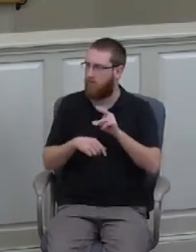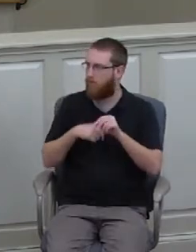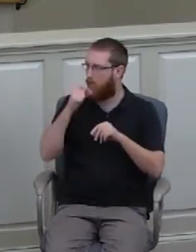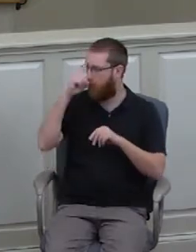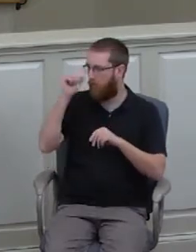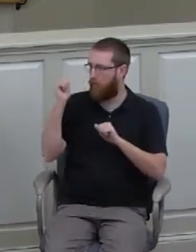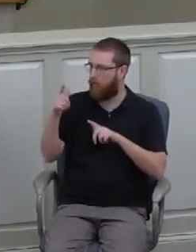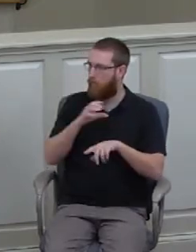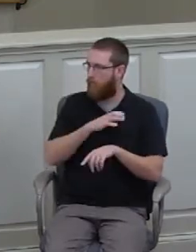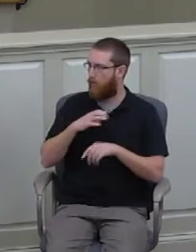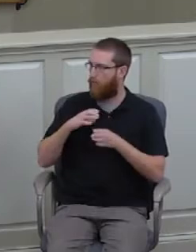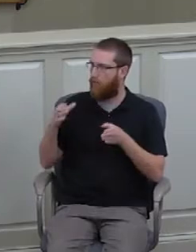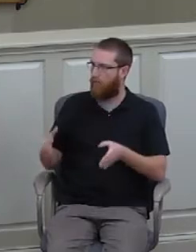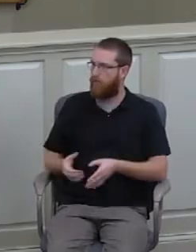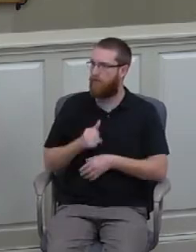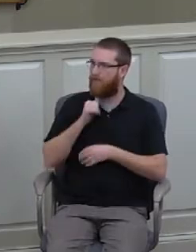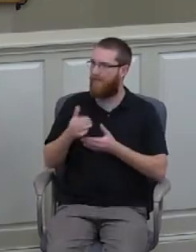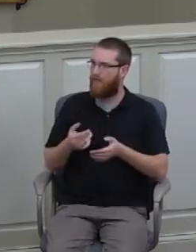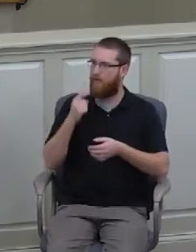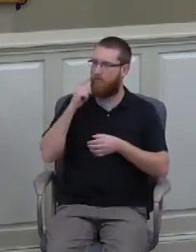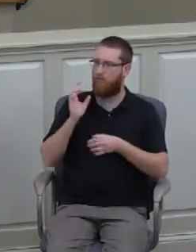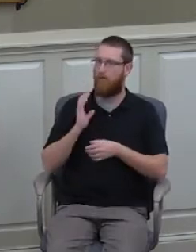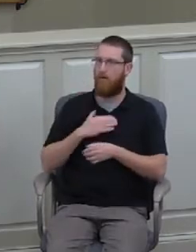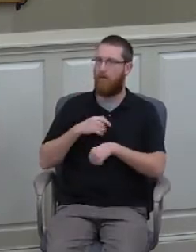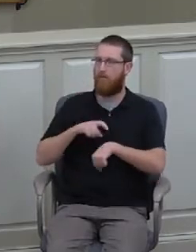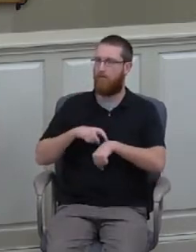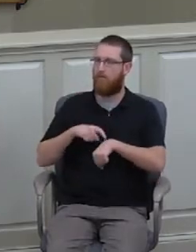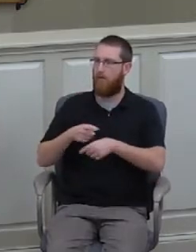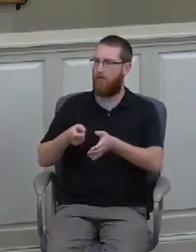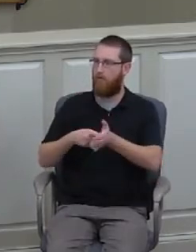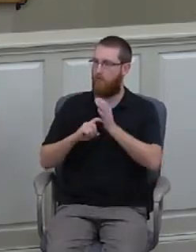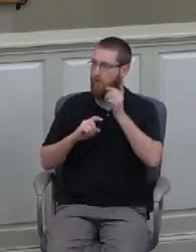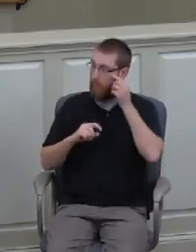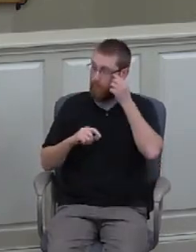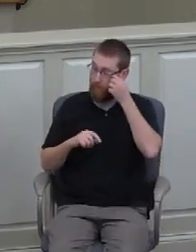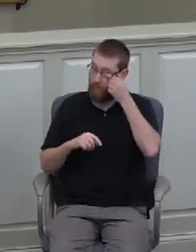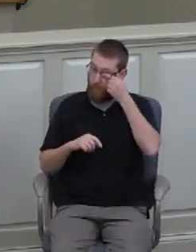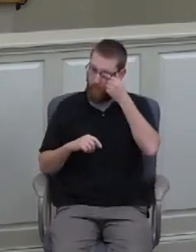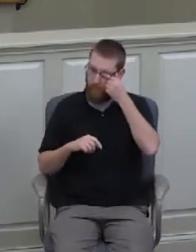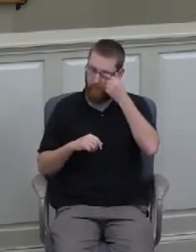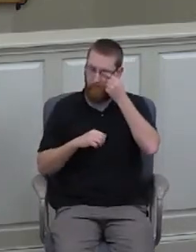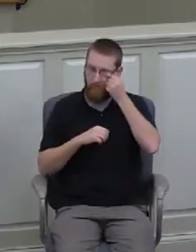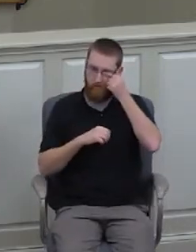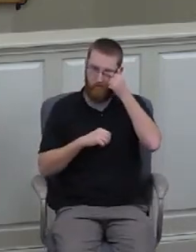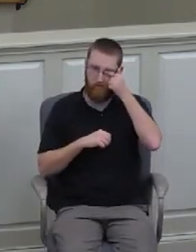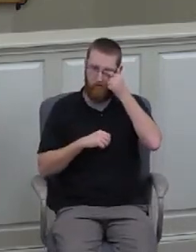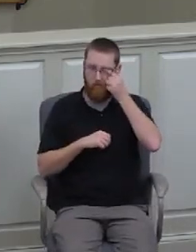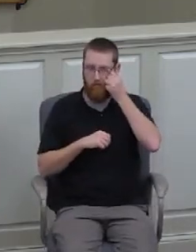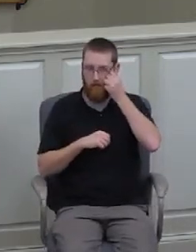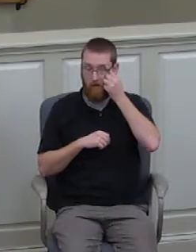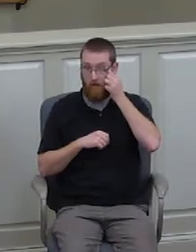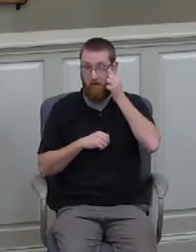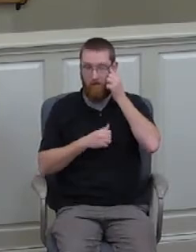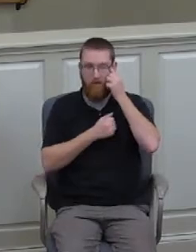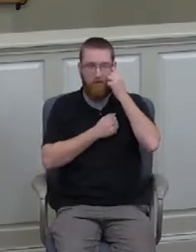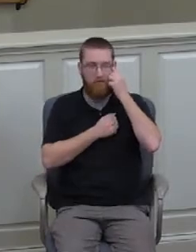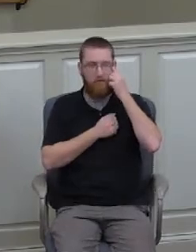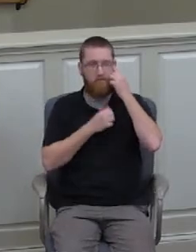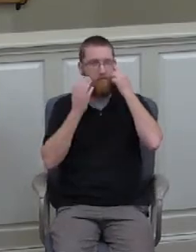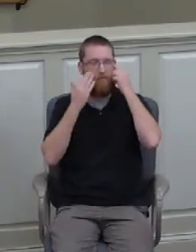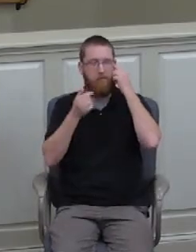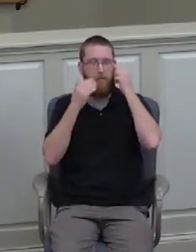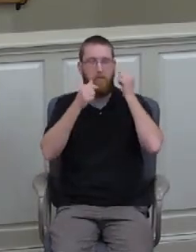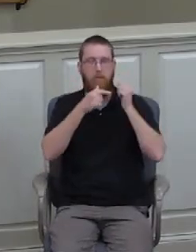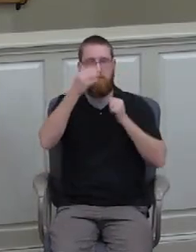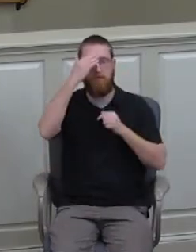be here, as I understood it, for the duration required for that discussion. Well, I don't know who knows what the duration is going to take, but 4 out of